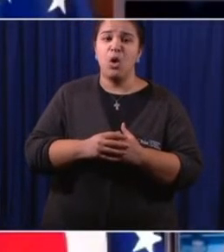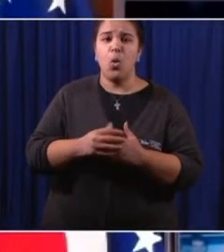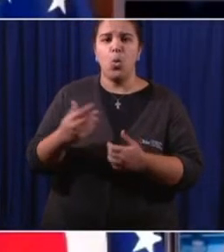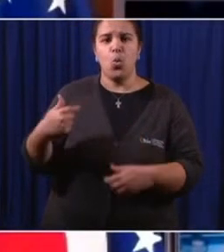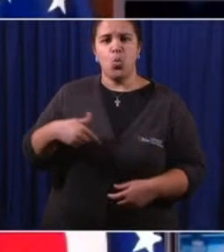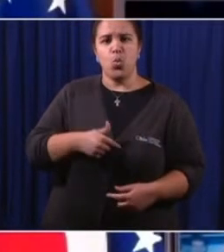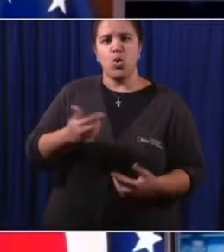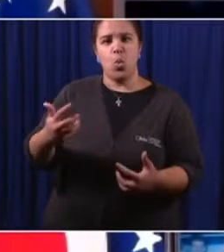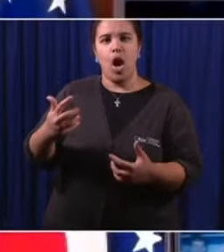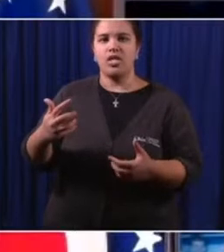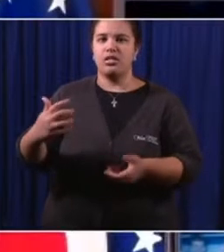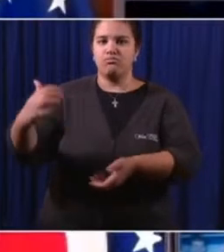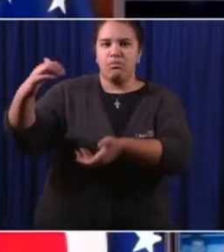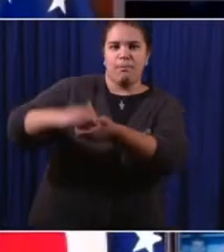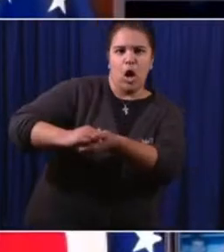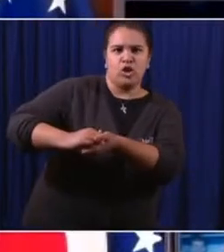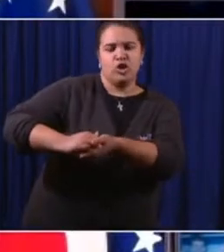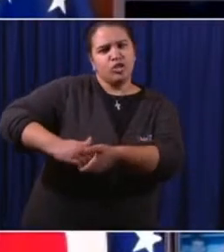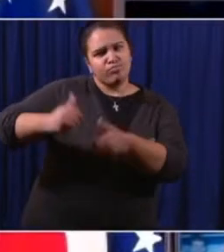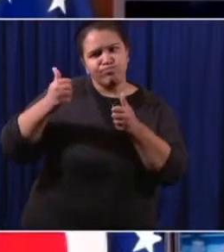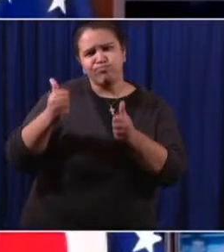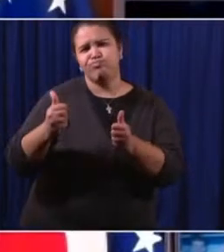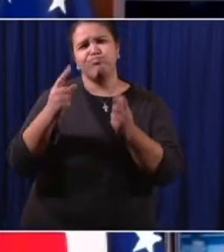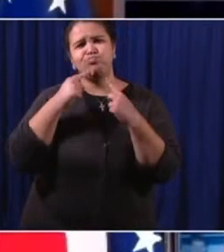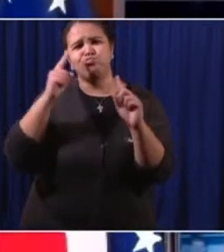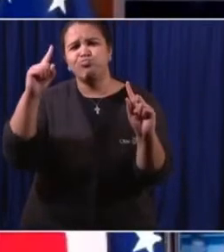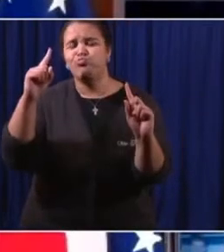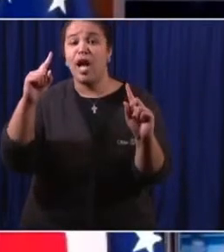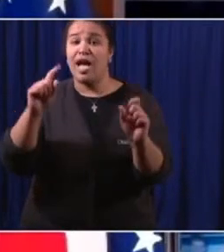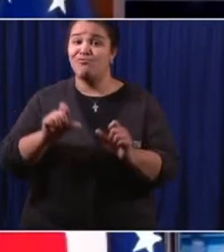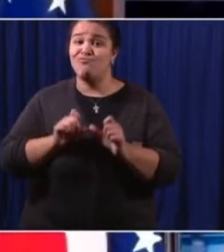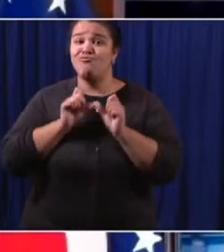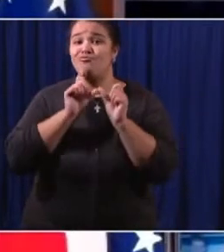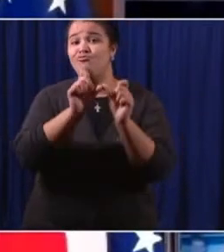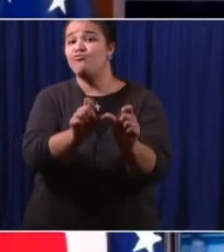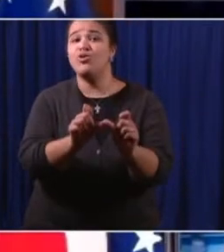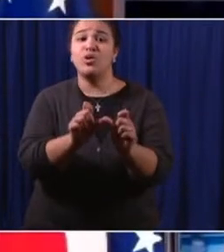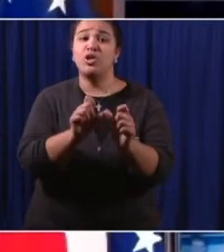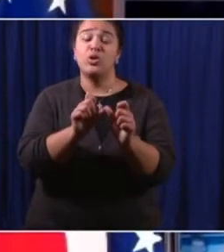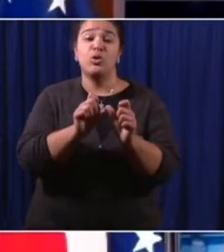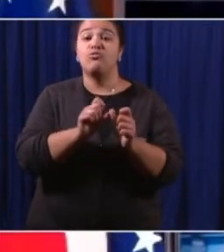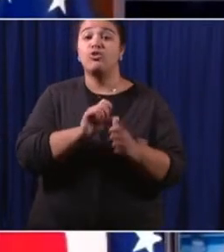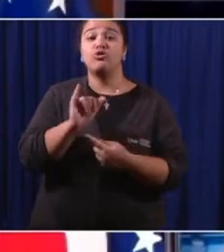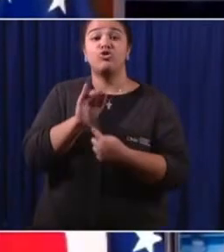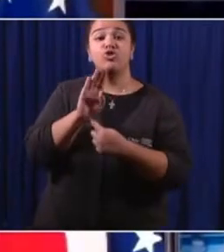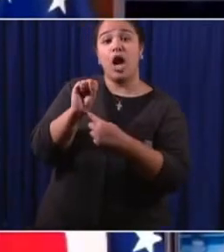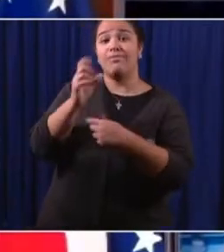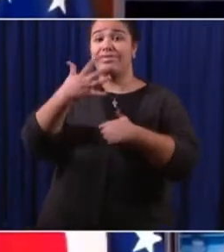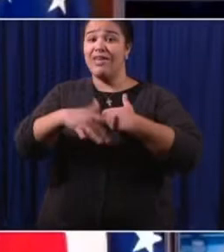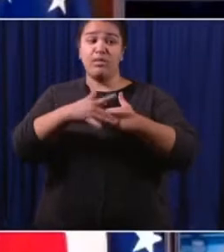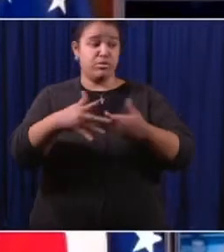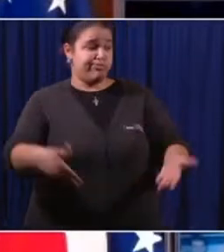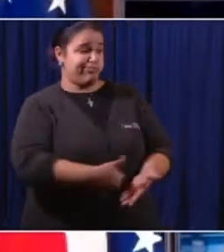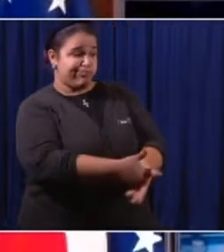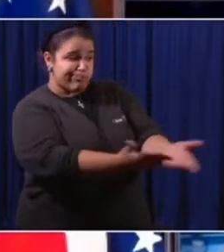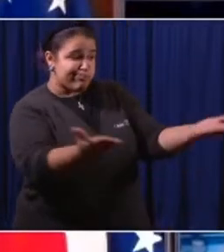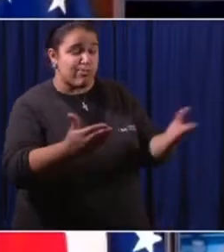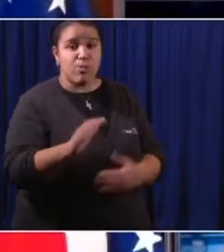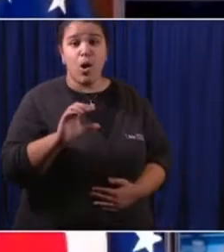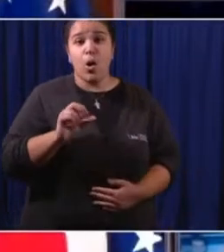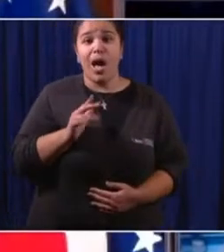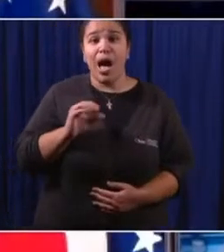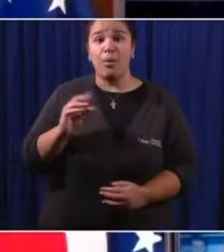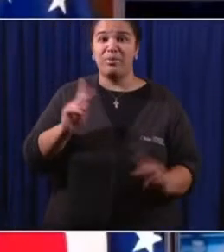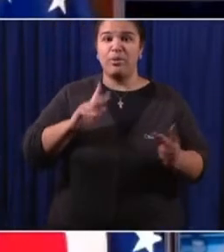partnership with the state of Ohio, and more so continue to create jobs for the people of the state of Ohio, and